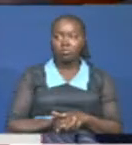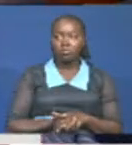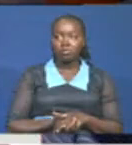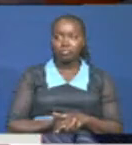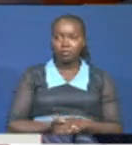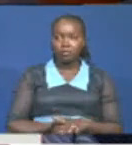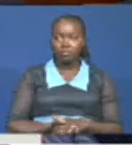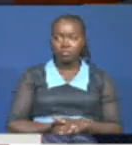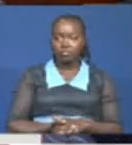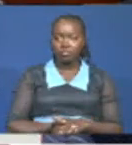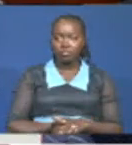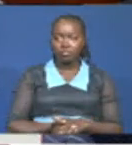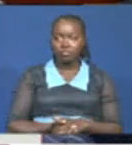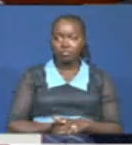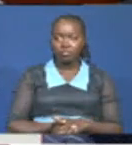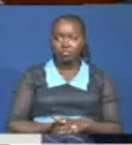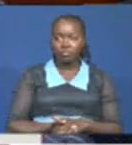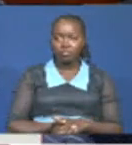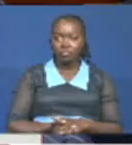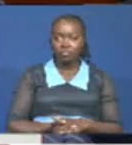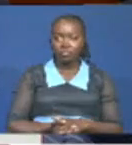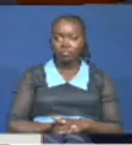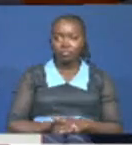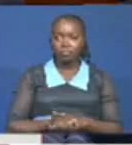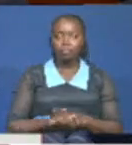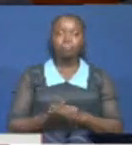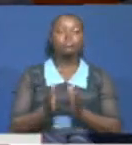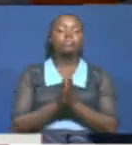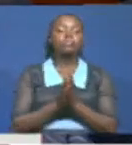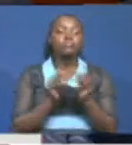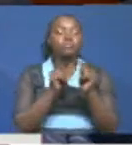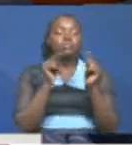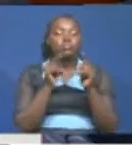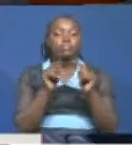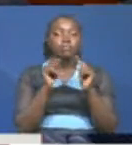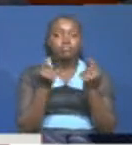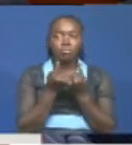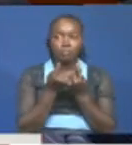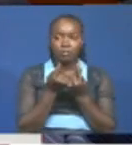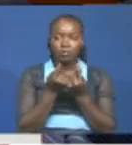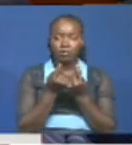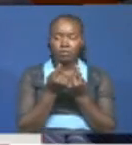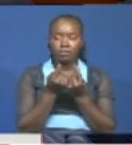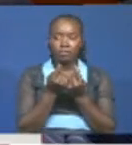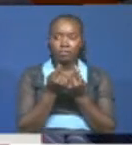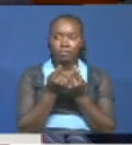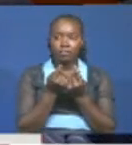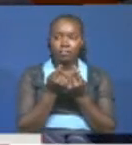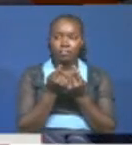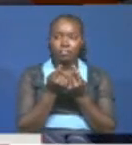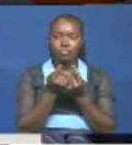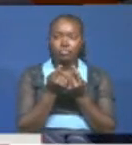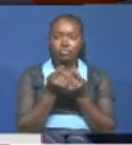The request to review, the prosecution team started reviewing the evidence.